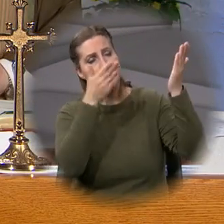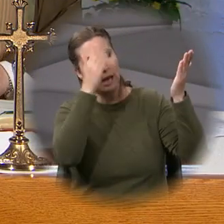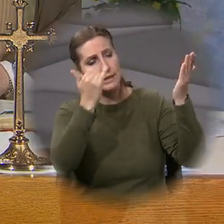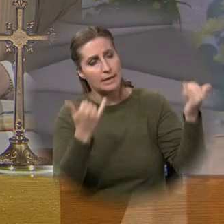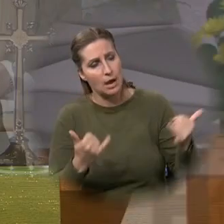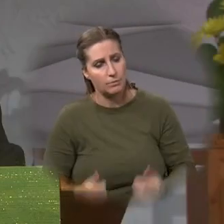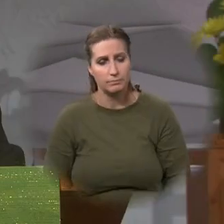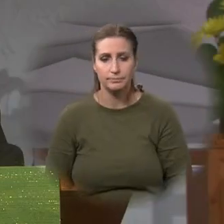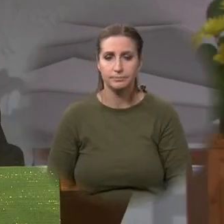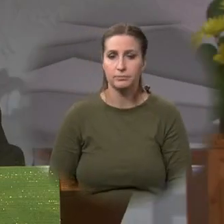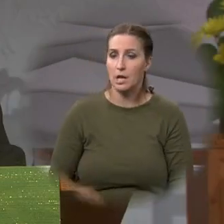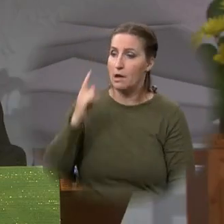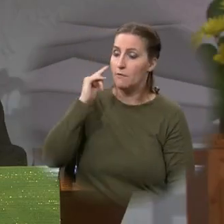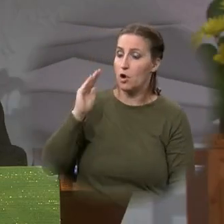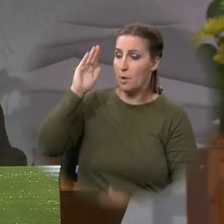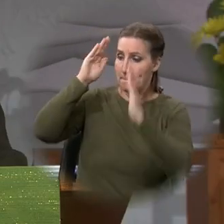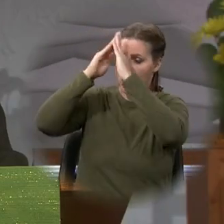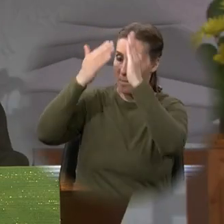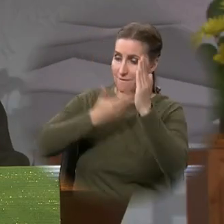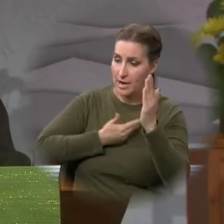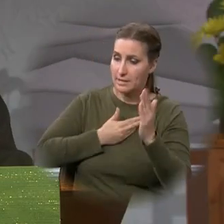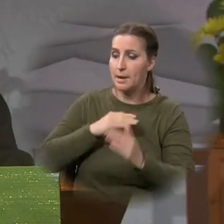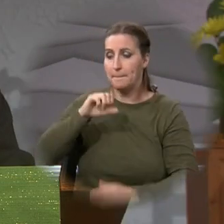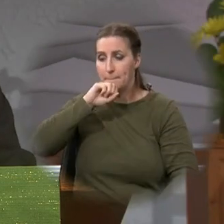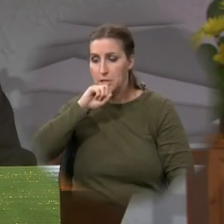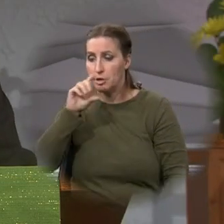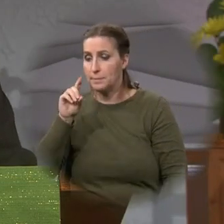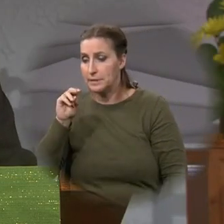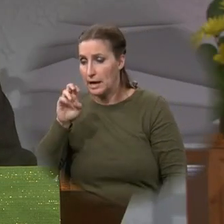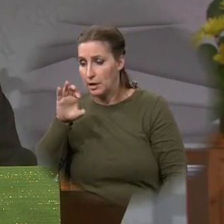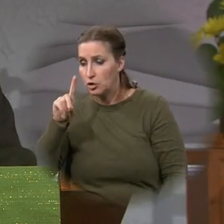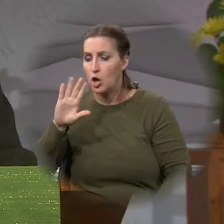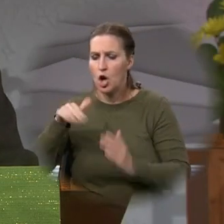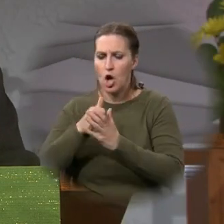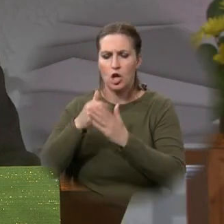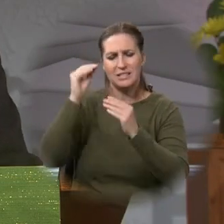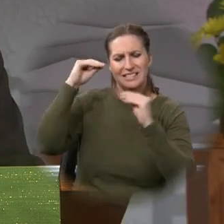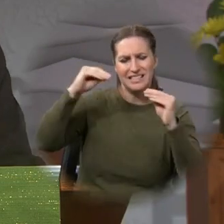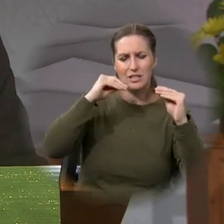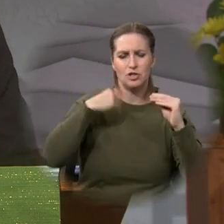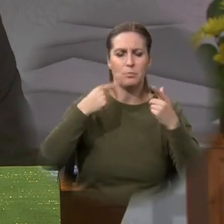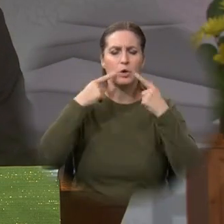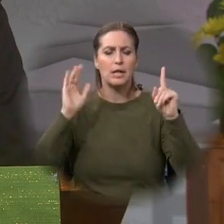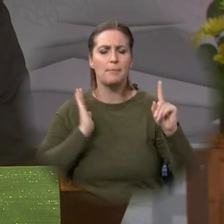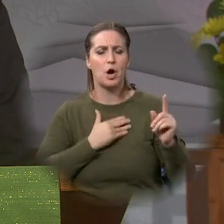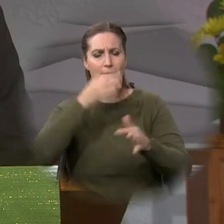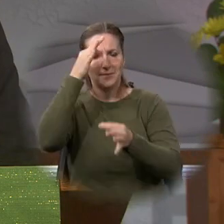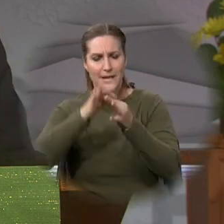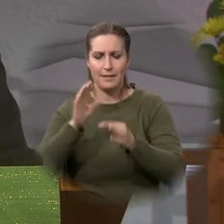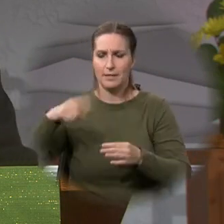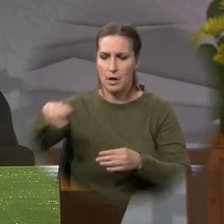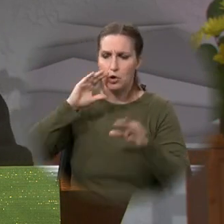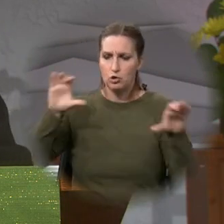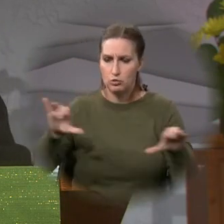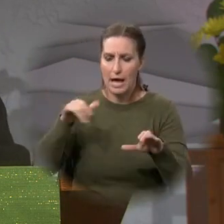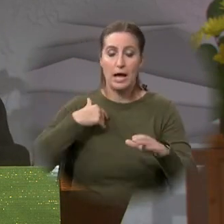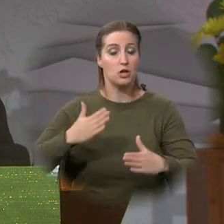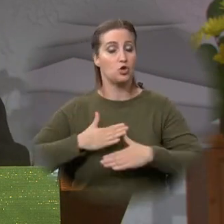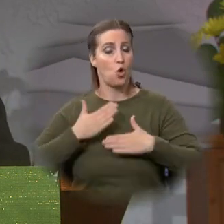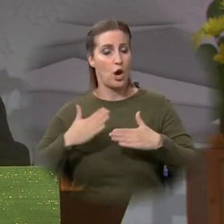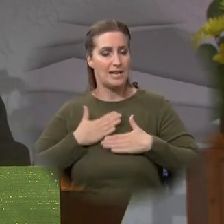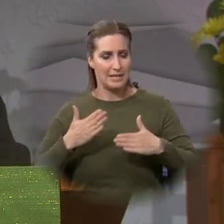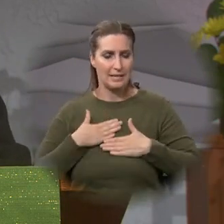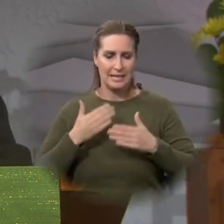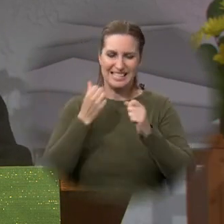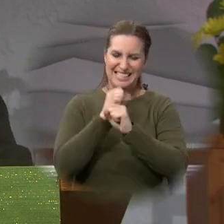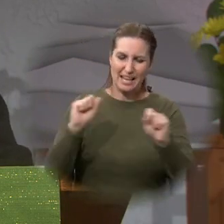God. For Pope Francis, Bishop Donald, and all who teach and proclaim the faith, that they will do so with joy, with the